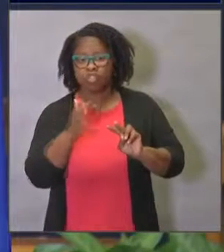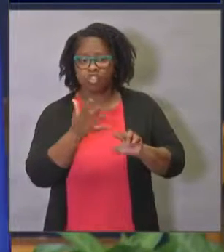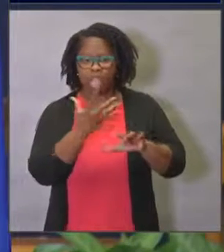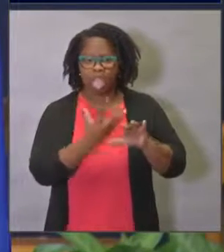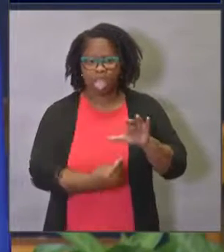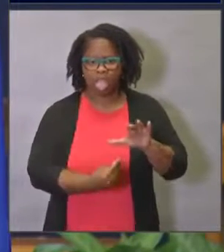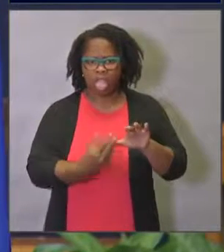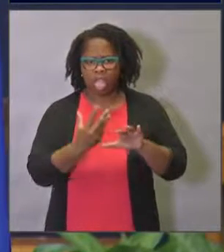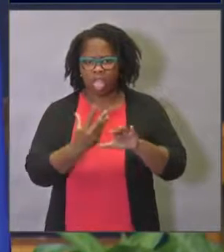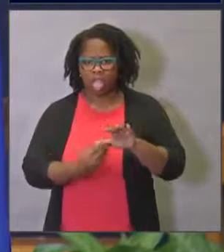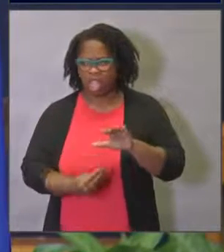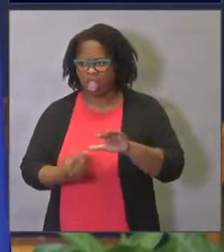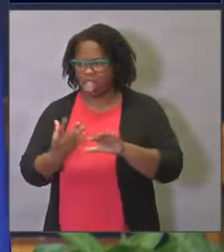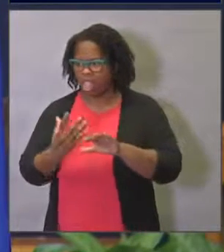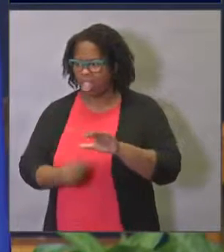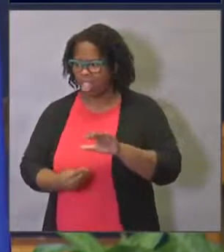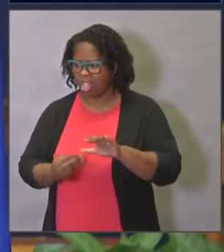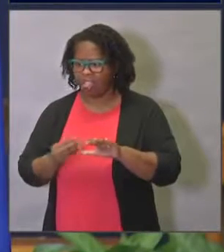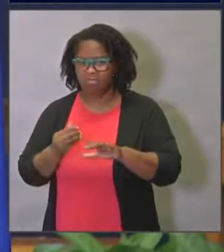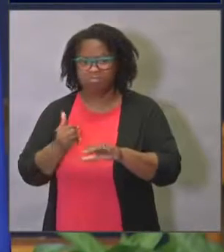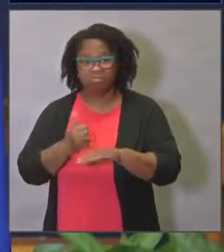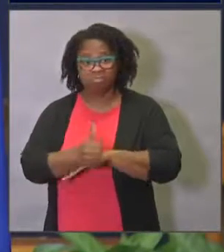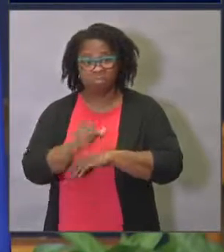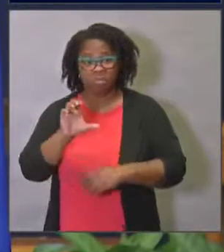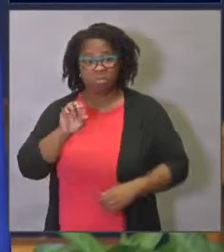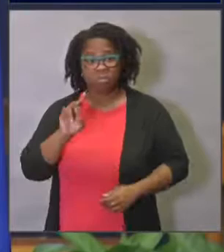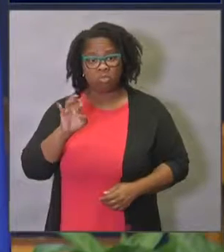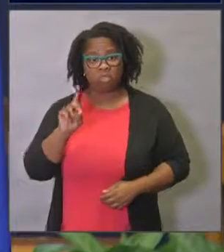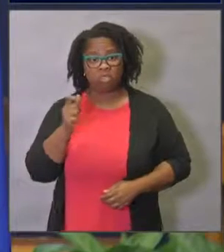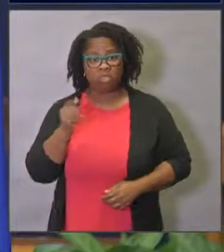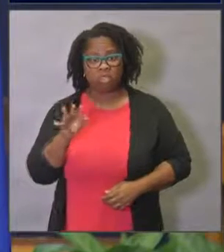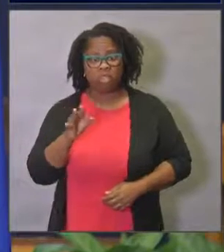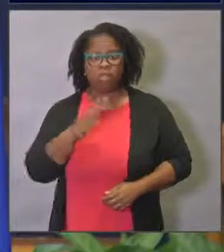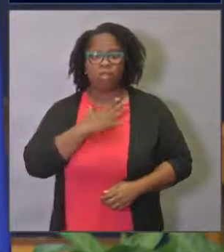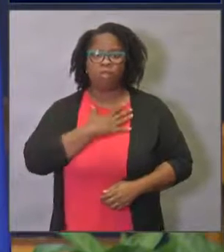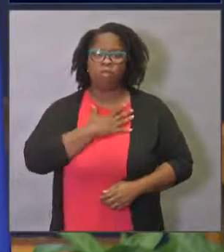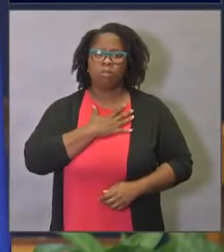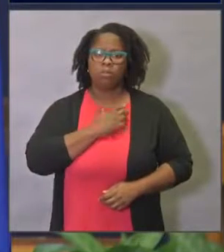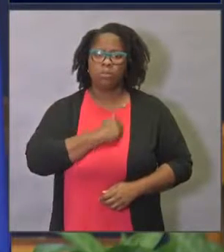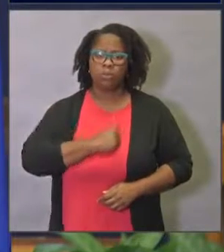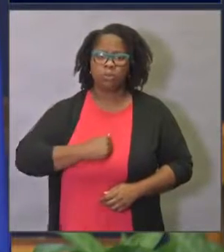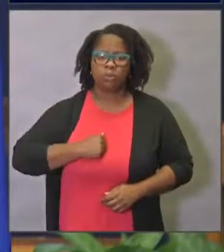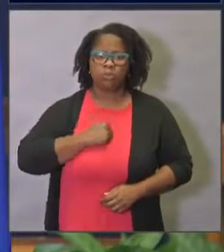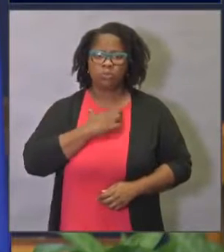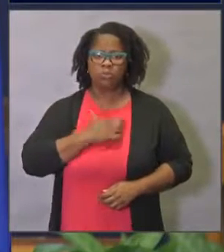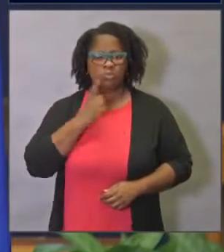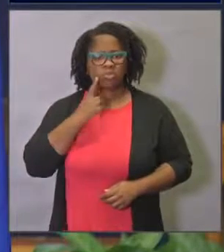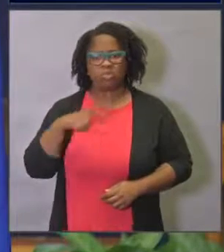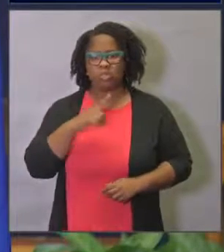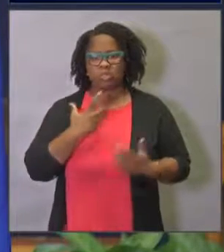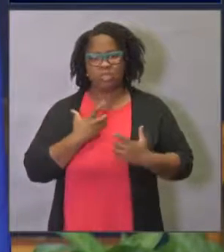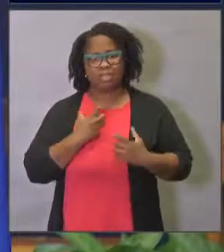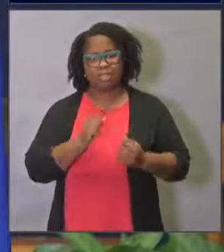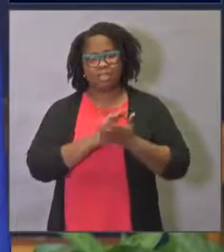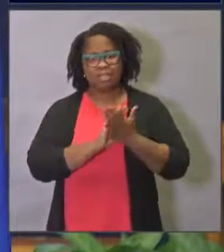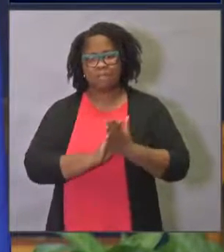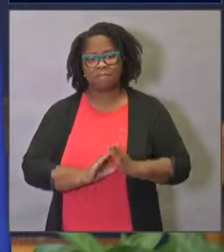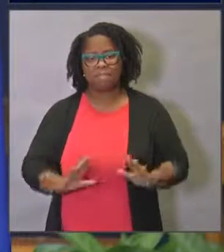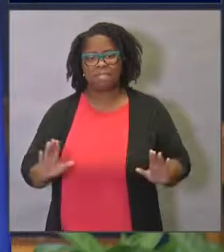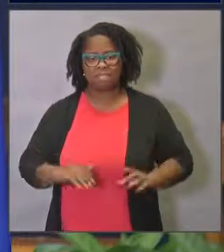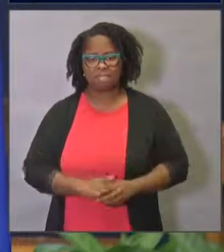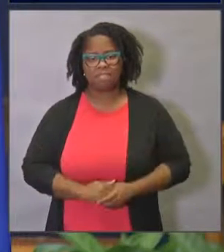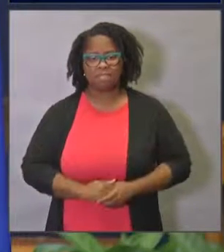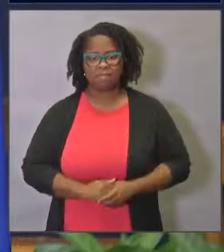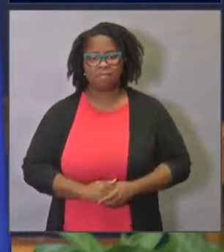from COVID-19, we send you our deepest sympathies and we wish you healing and peace. We're also reporting